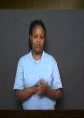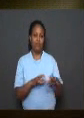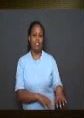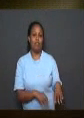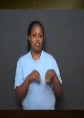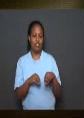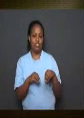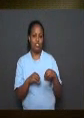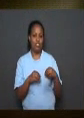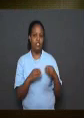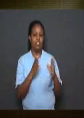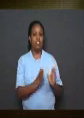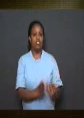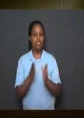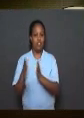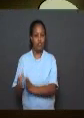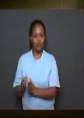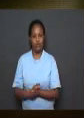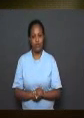Students, let's get ready.